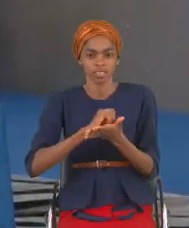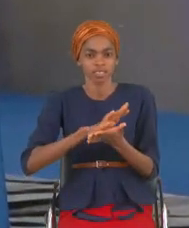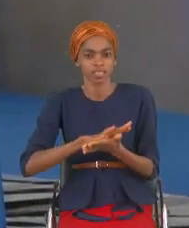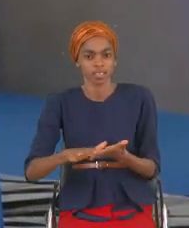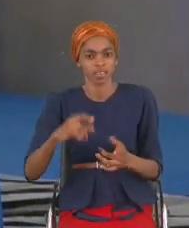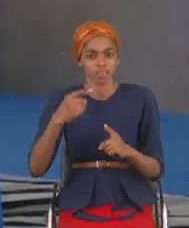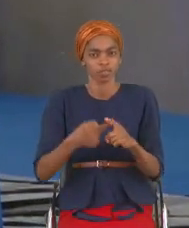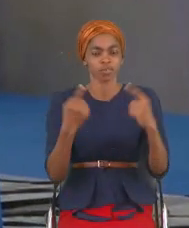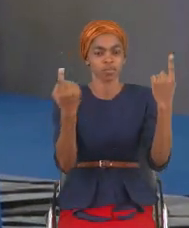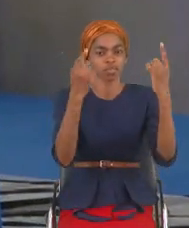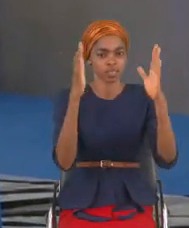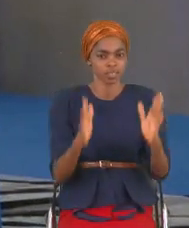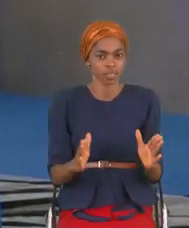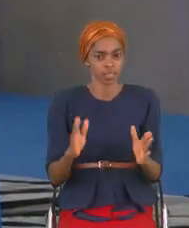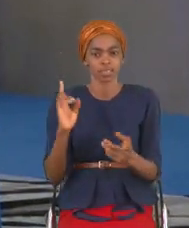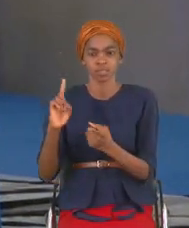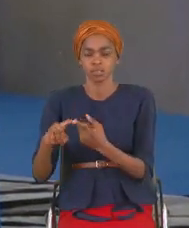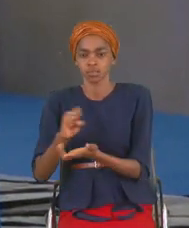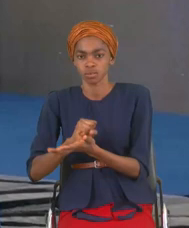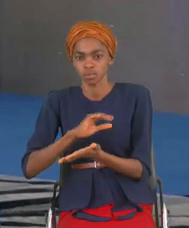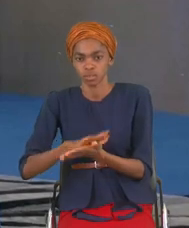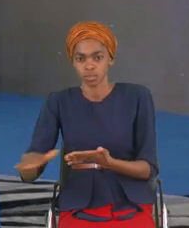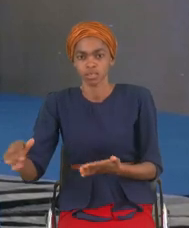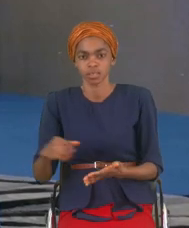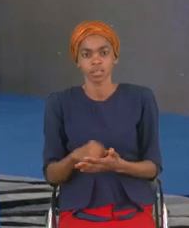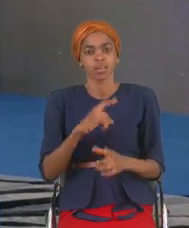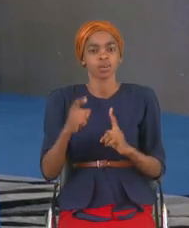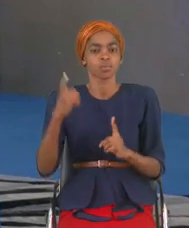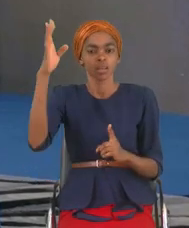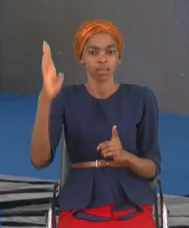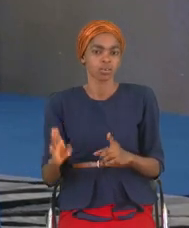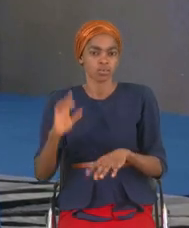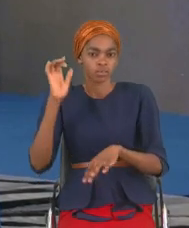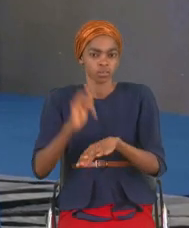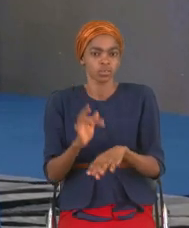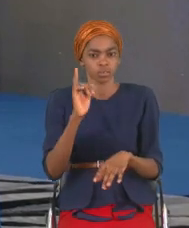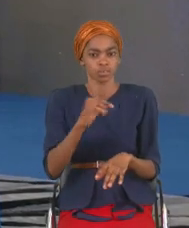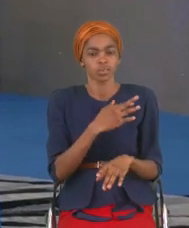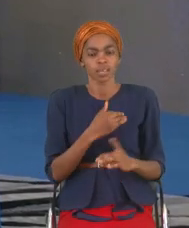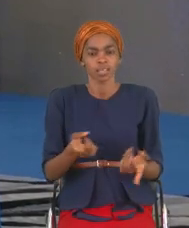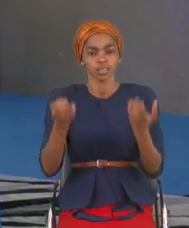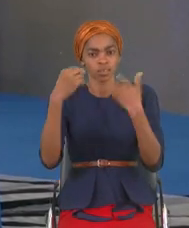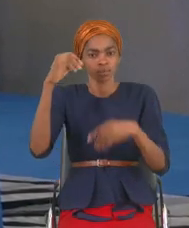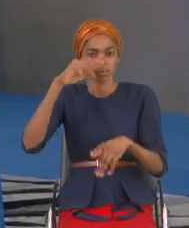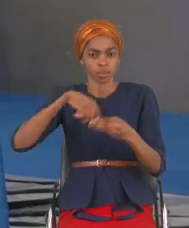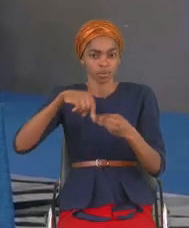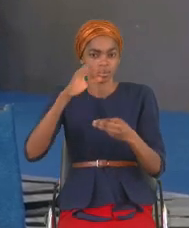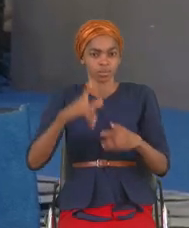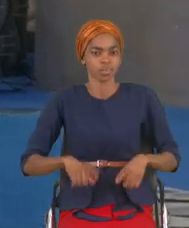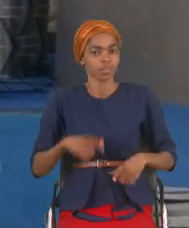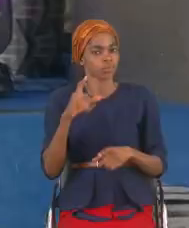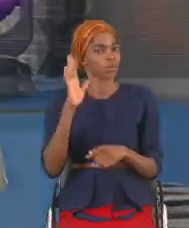sinner to sage when he touches you when he turns throughout your life you will not